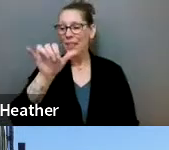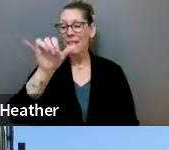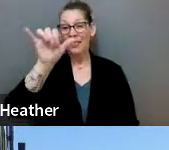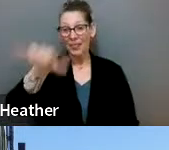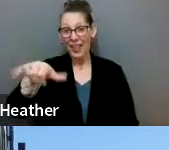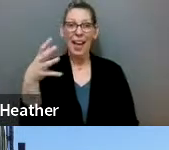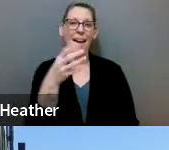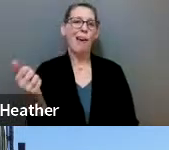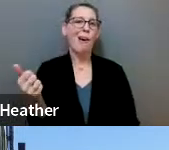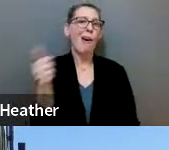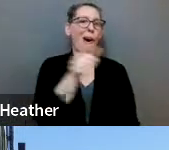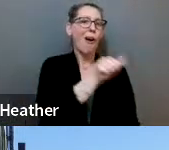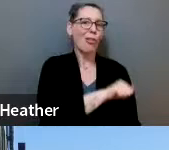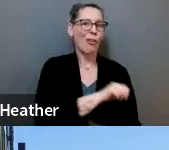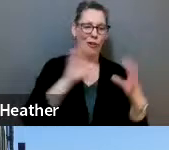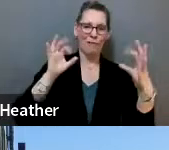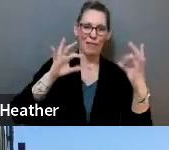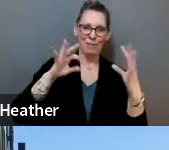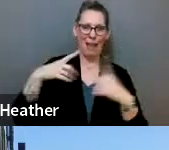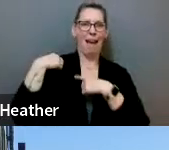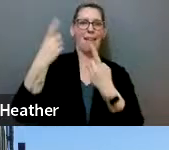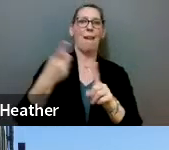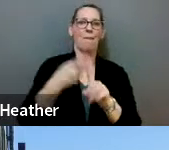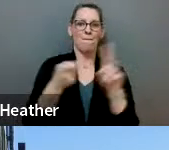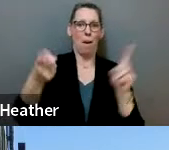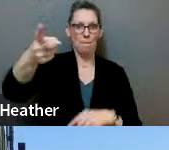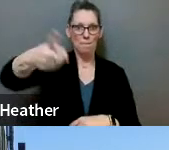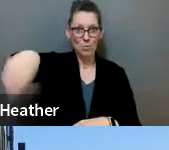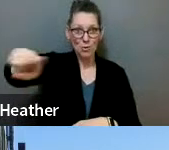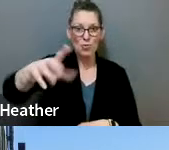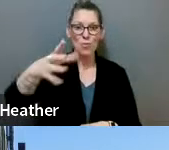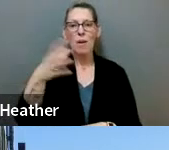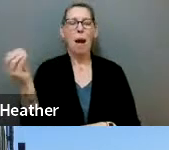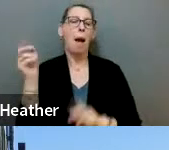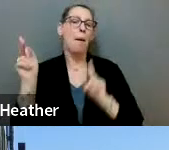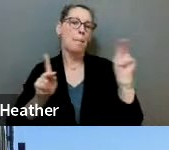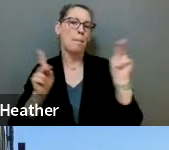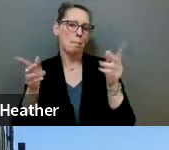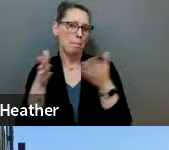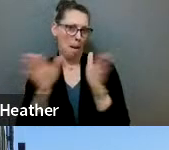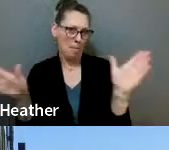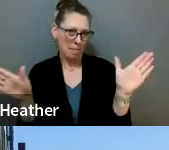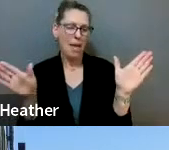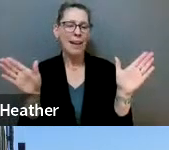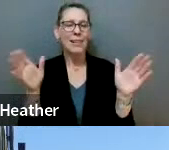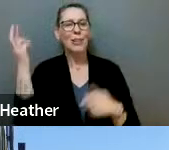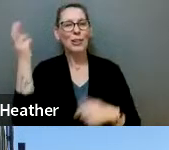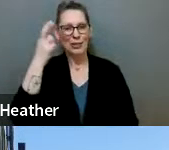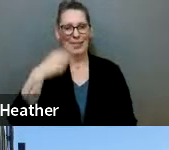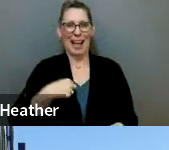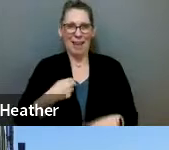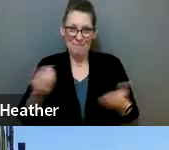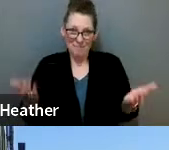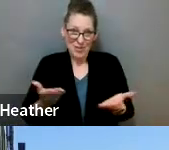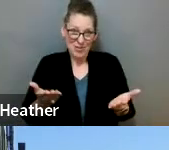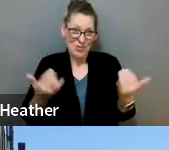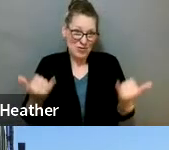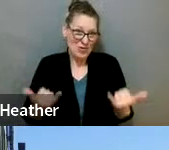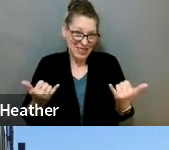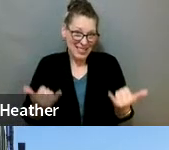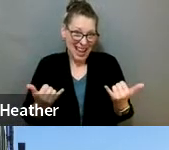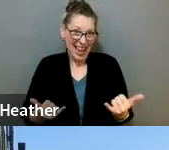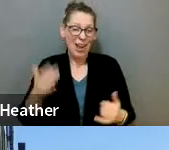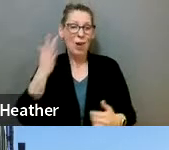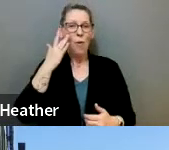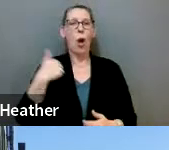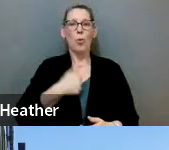other feedback that we've received from all of you and members of the public along the way is the reason that I'm here today and the reason that we are